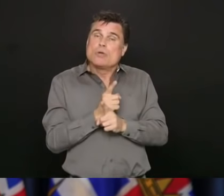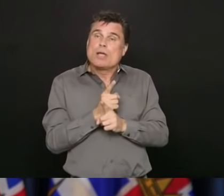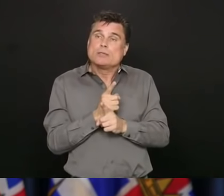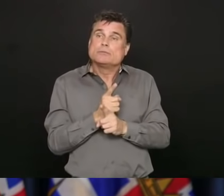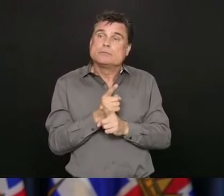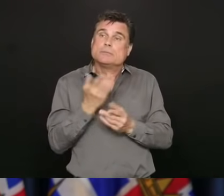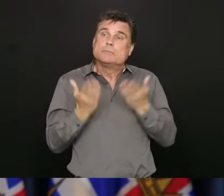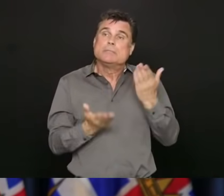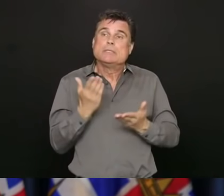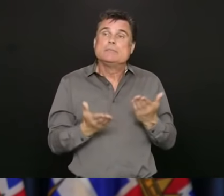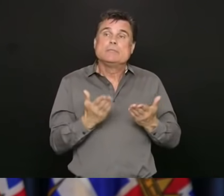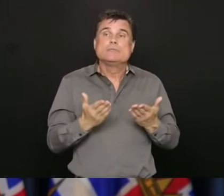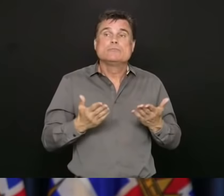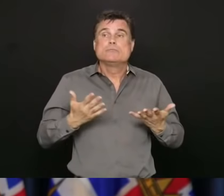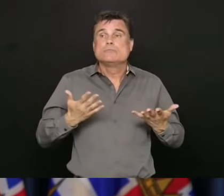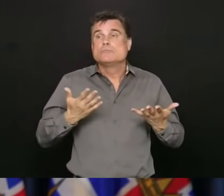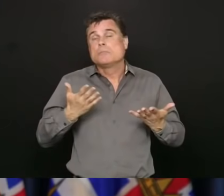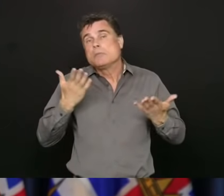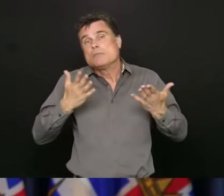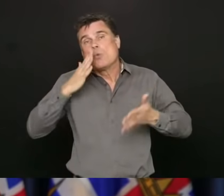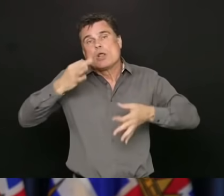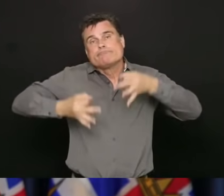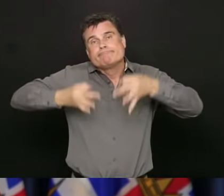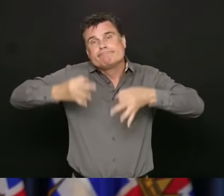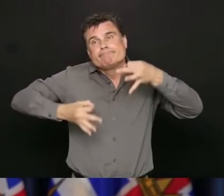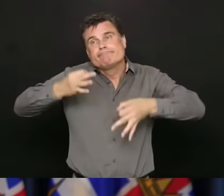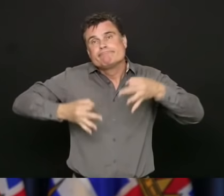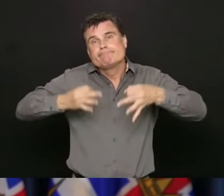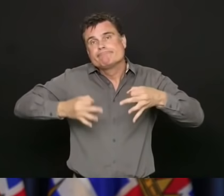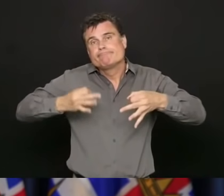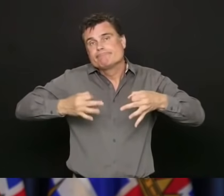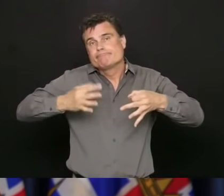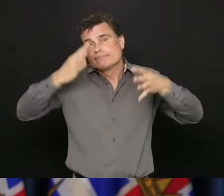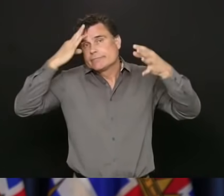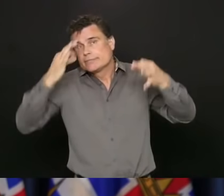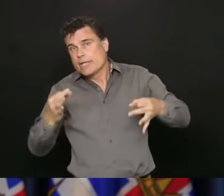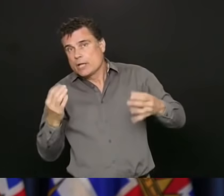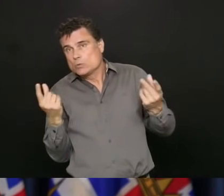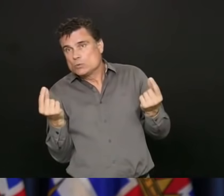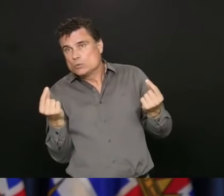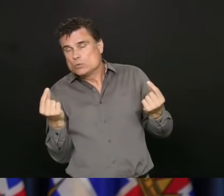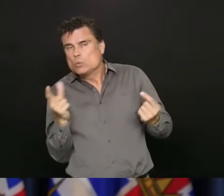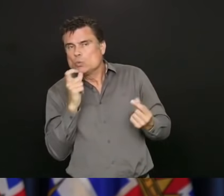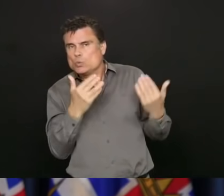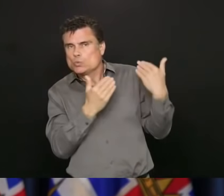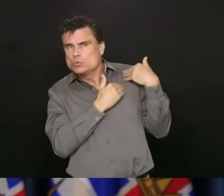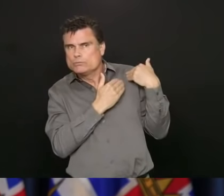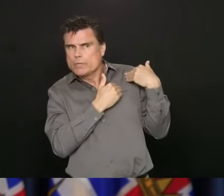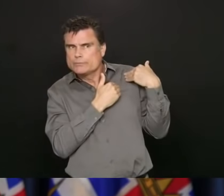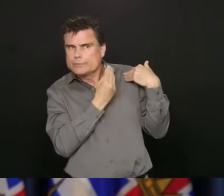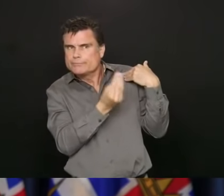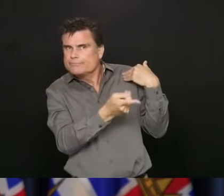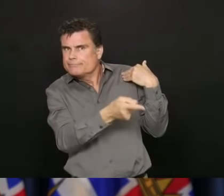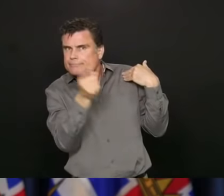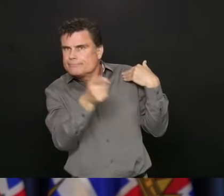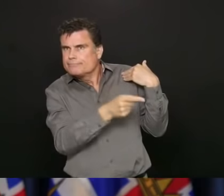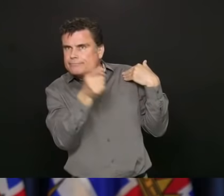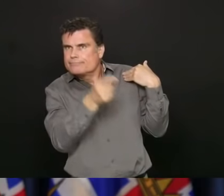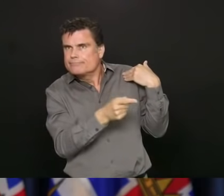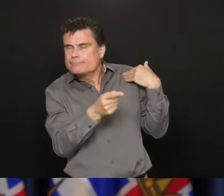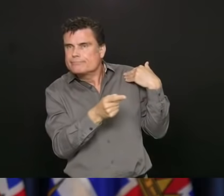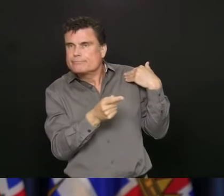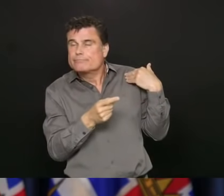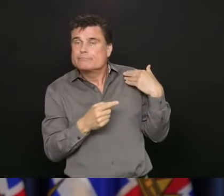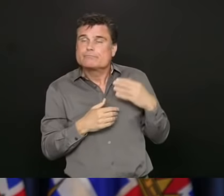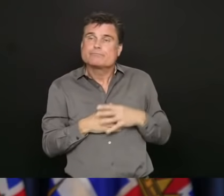of. The Attorney General's responsibility is to make sure that, and you highlighted, the gross negligence is not an